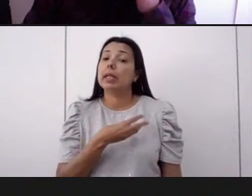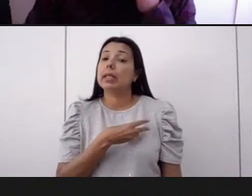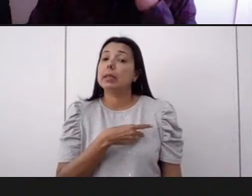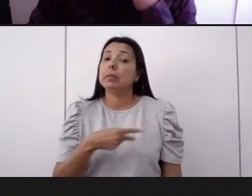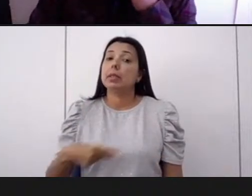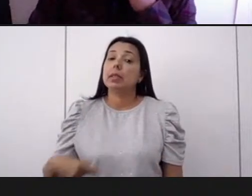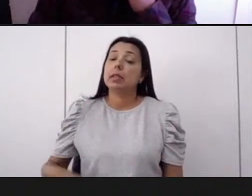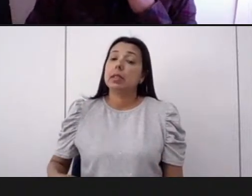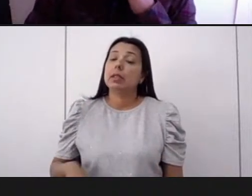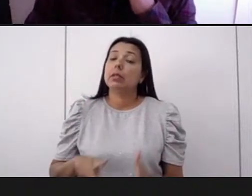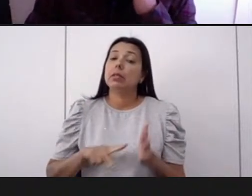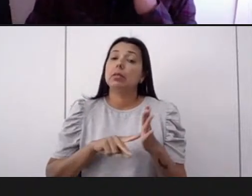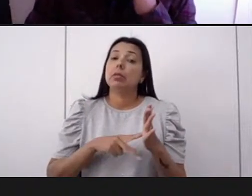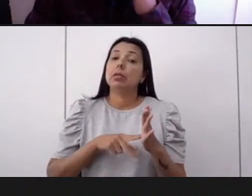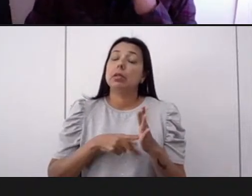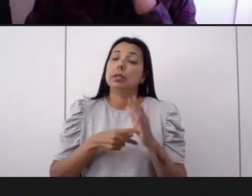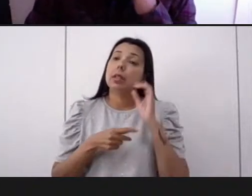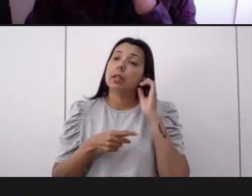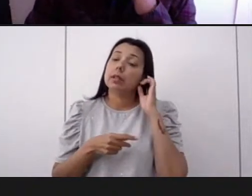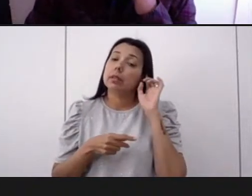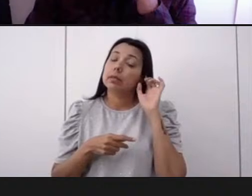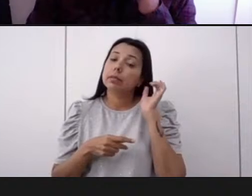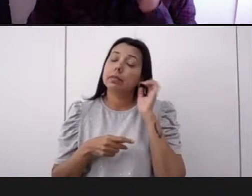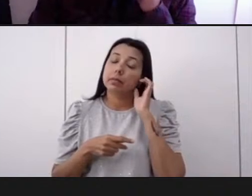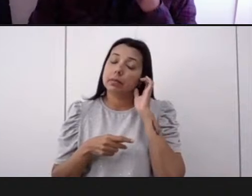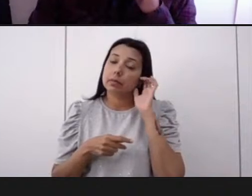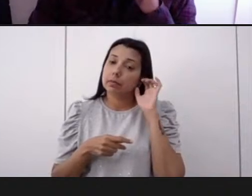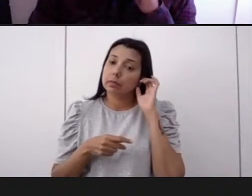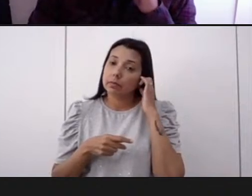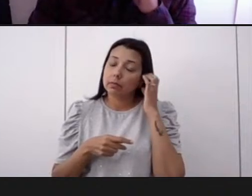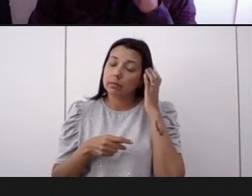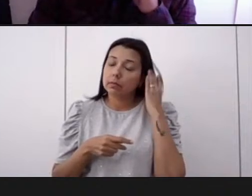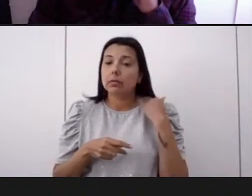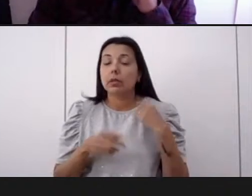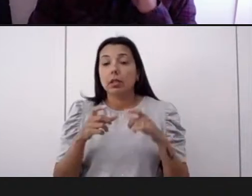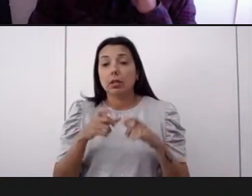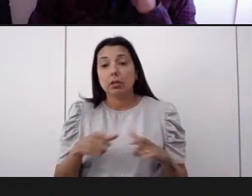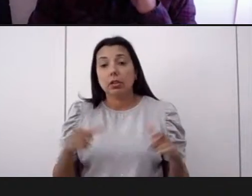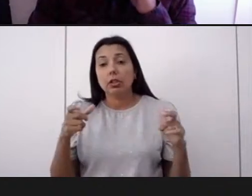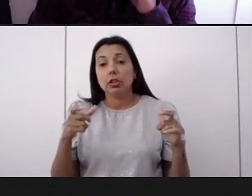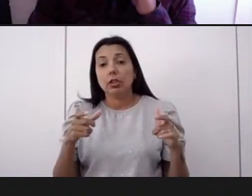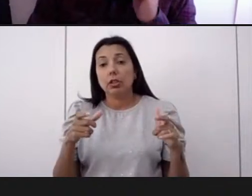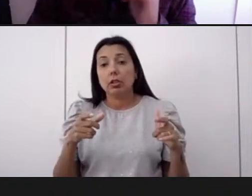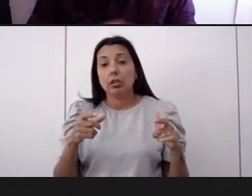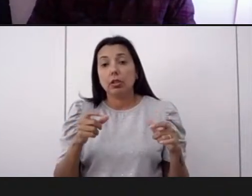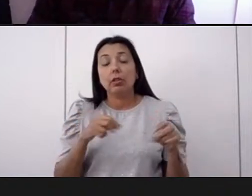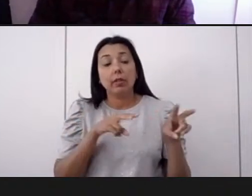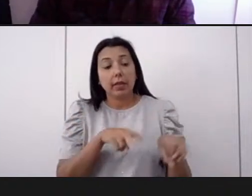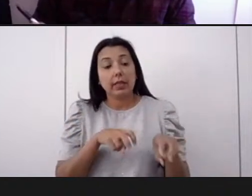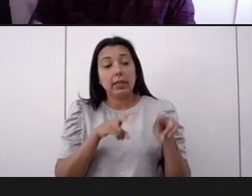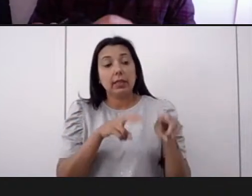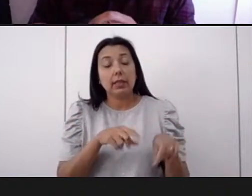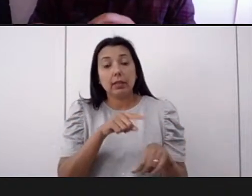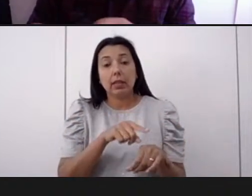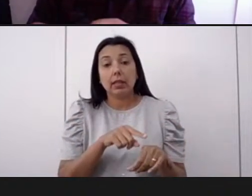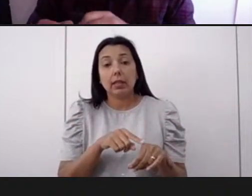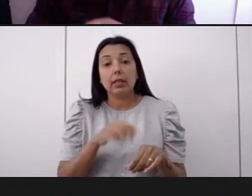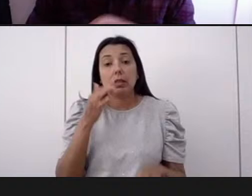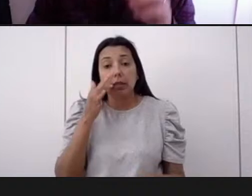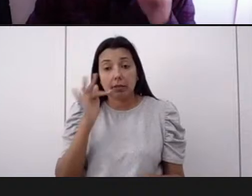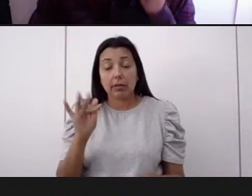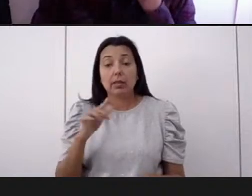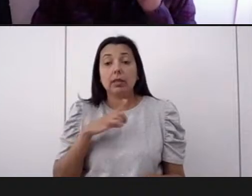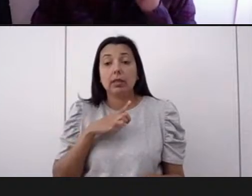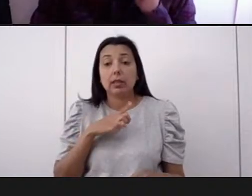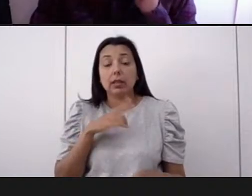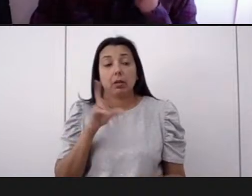the big union of the big farmers union in France, which has which has a very specific vision and